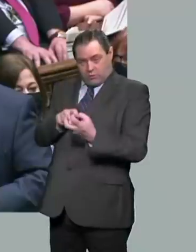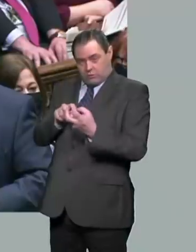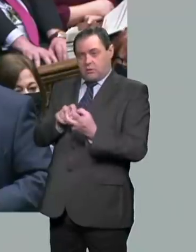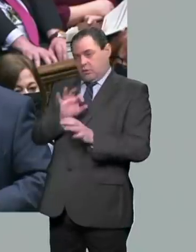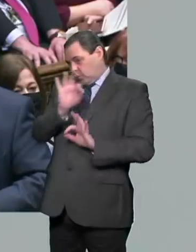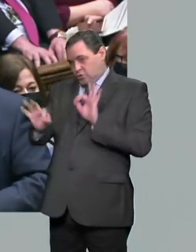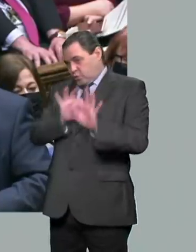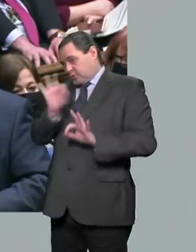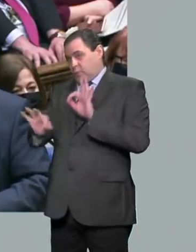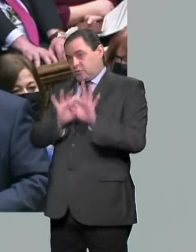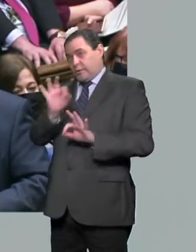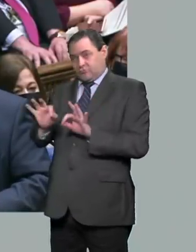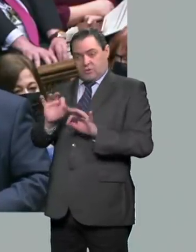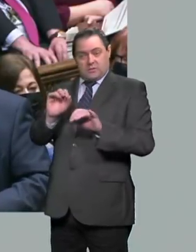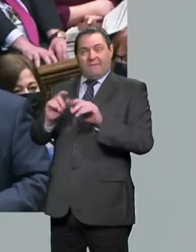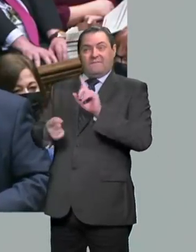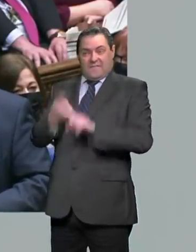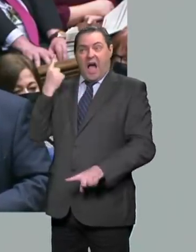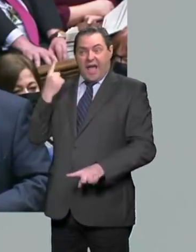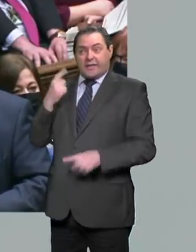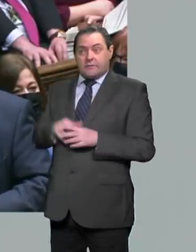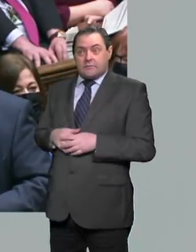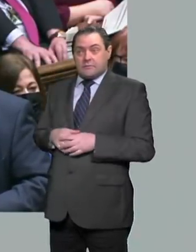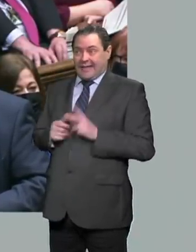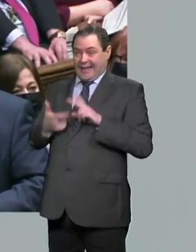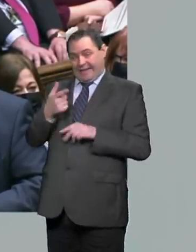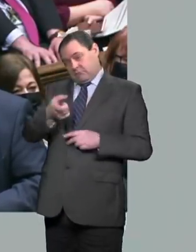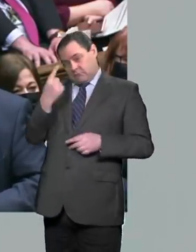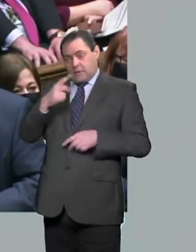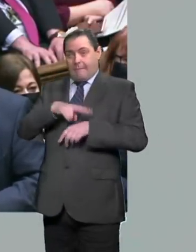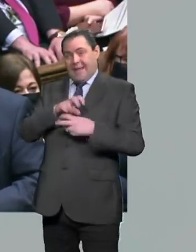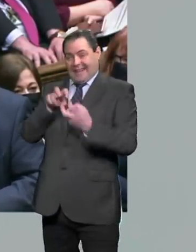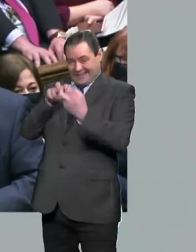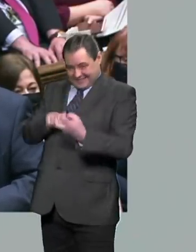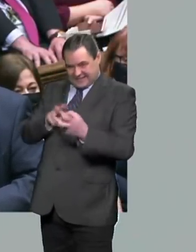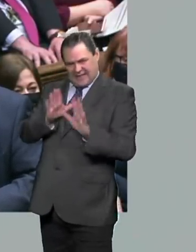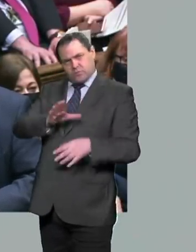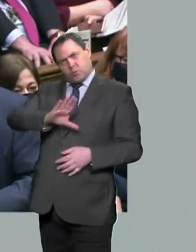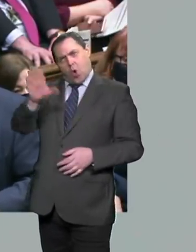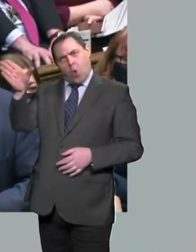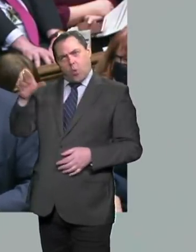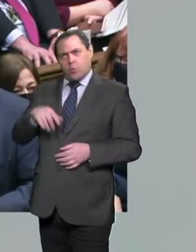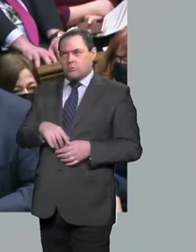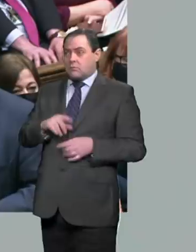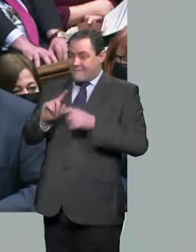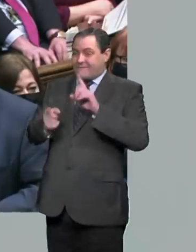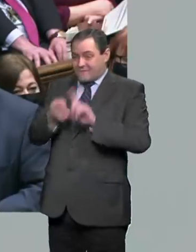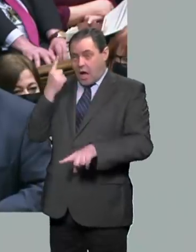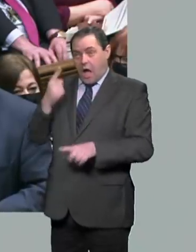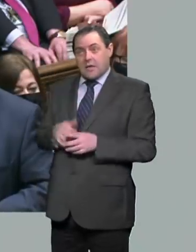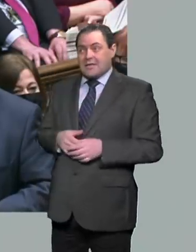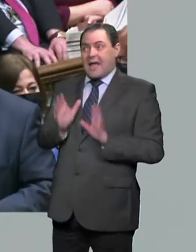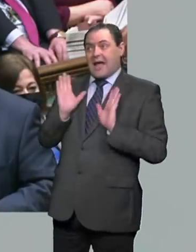being fined in office. And if he is questioned, Mr. Speaker, he must go. If he's fined,